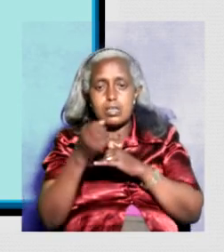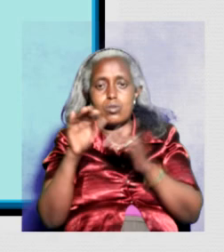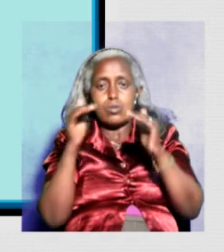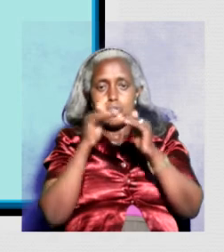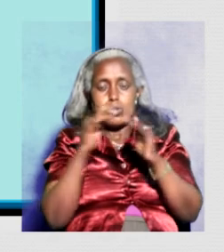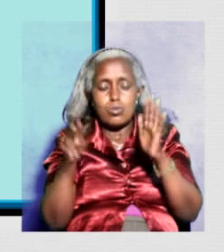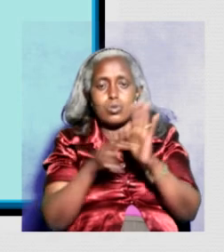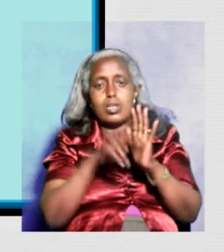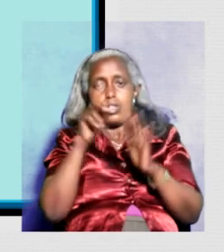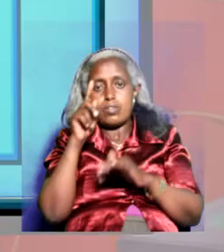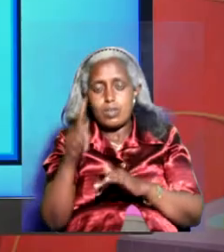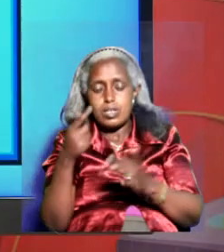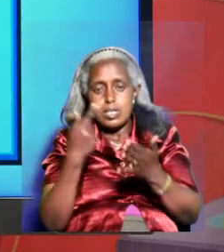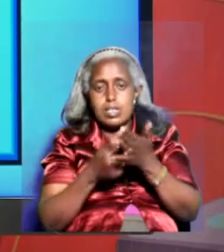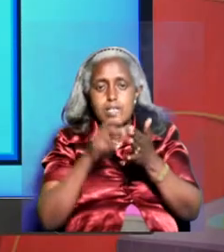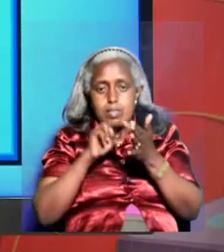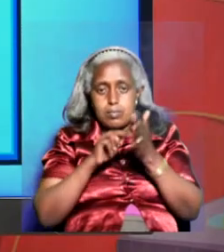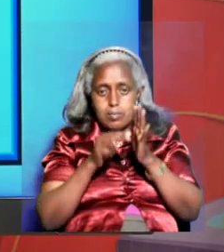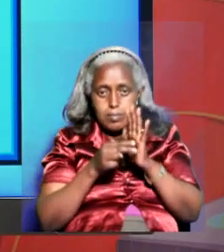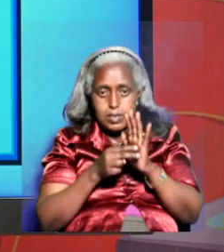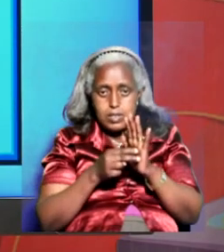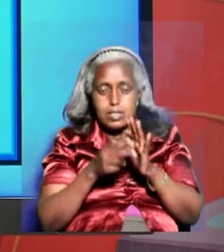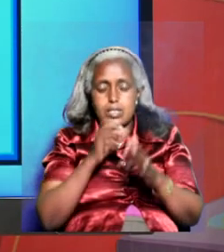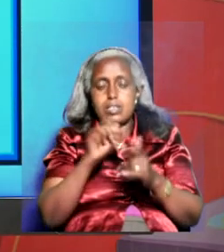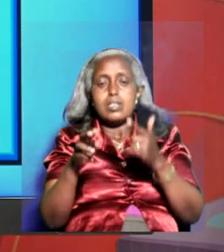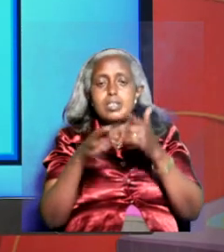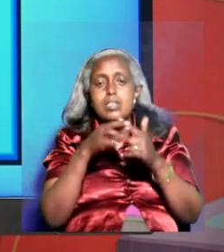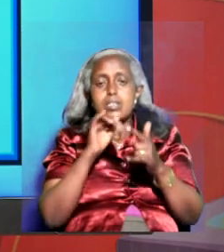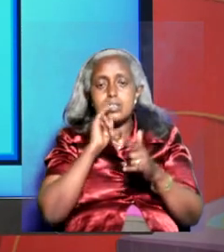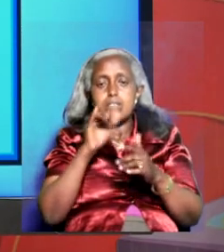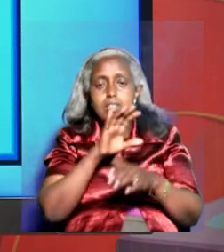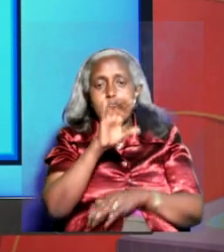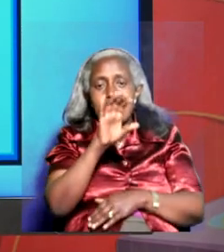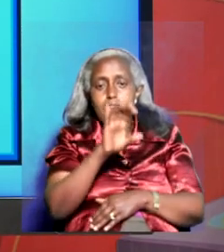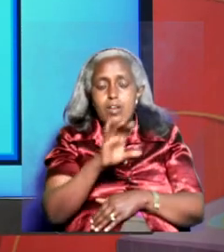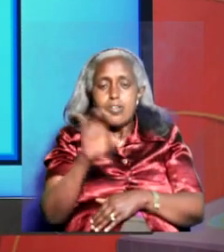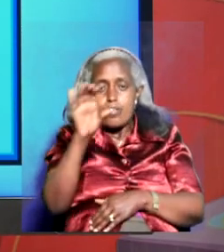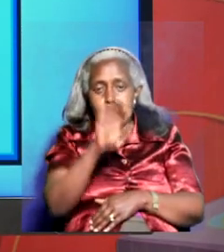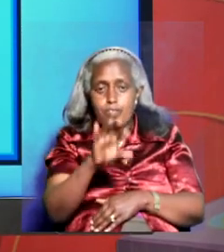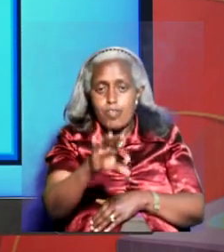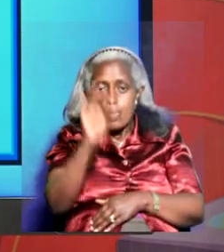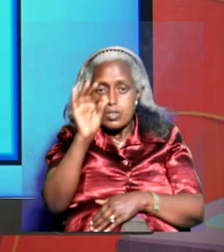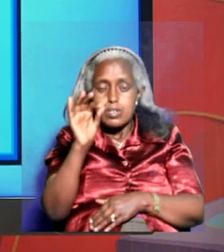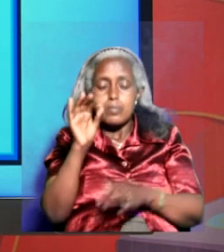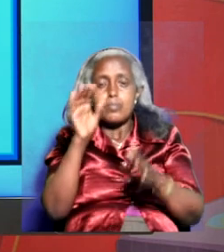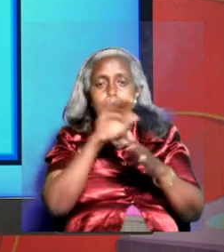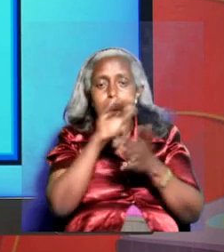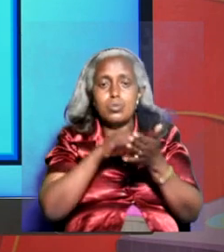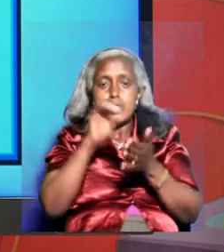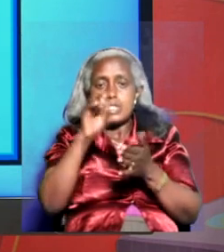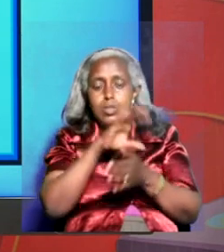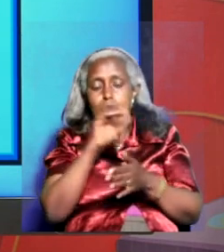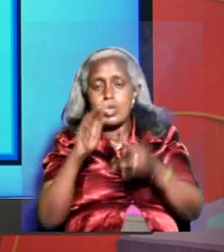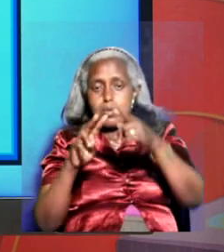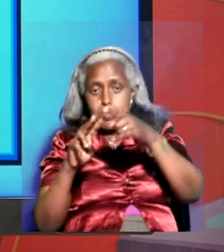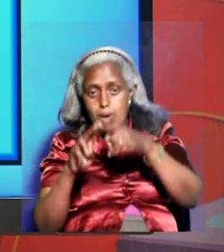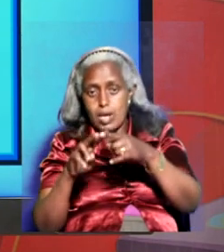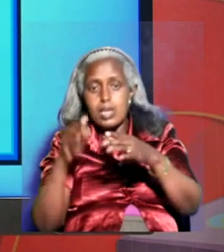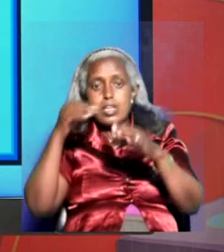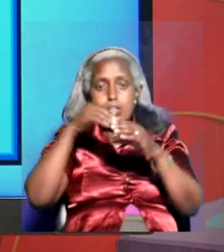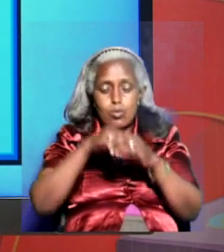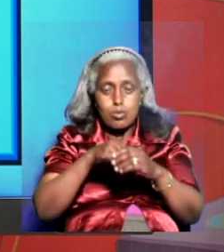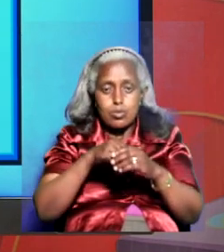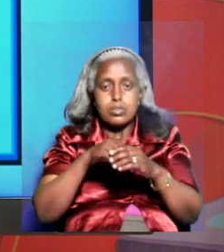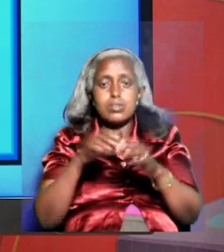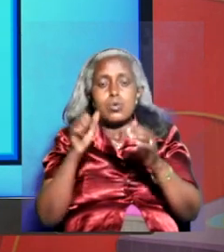to -1. This means, and its range is found between 0 and pi inclusive, and without